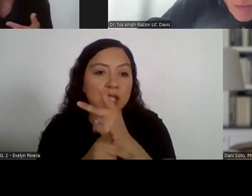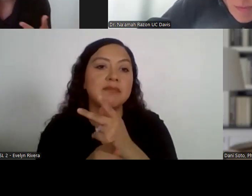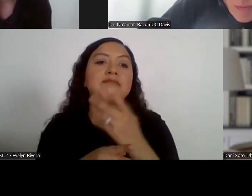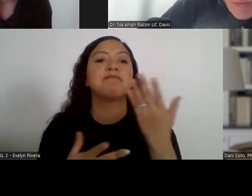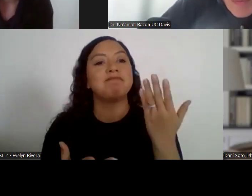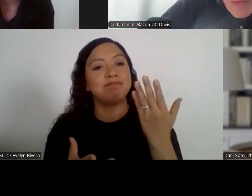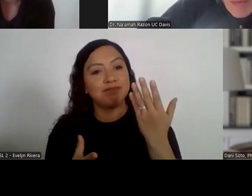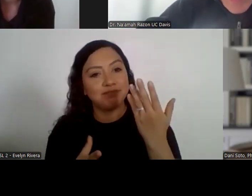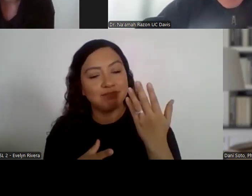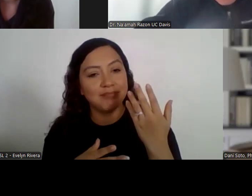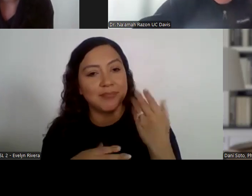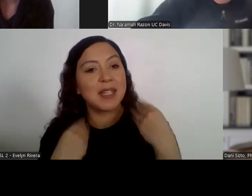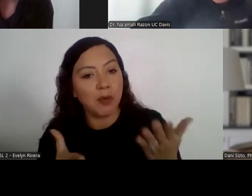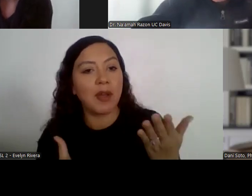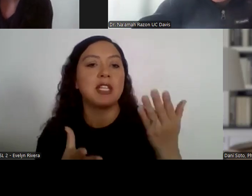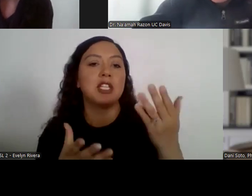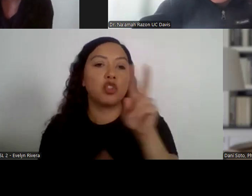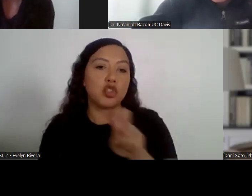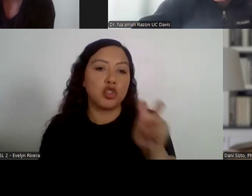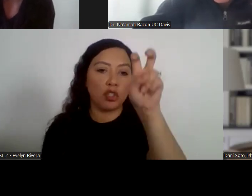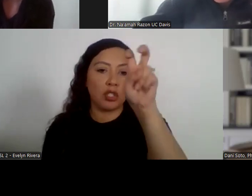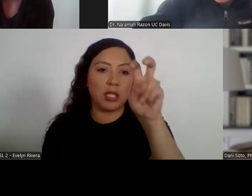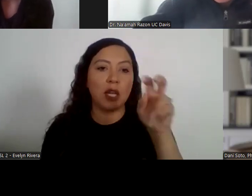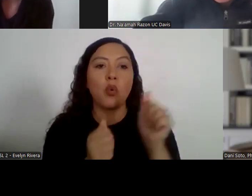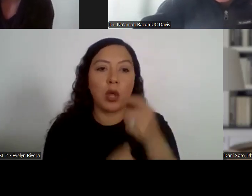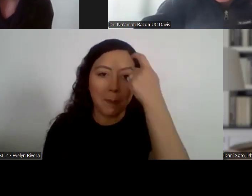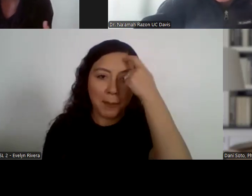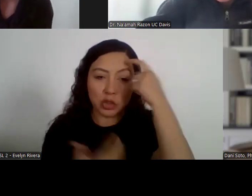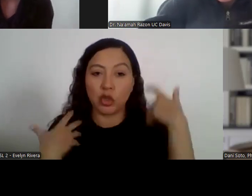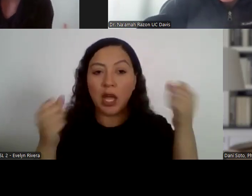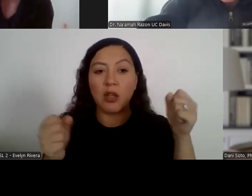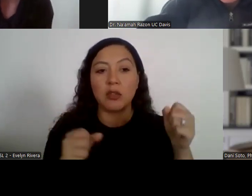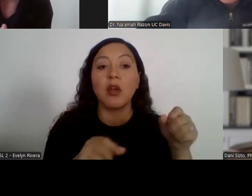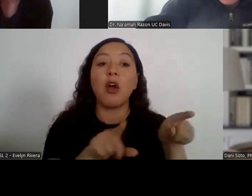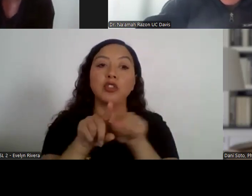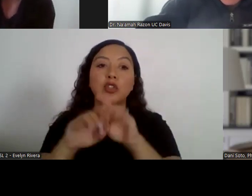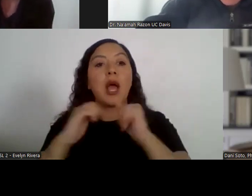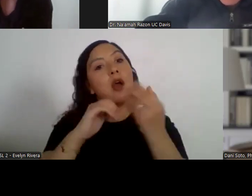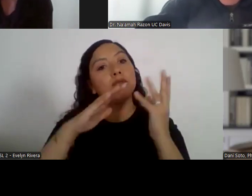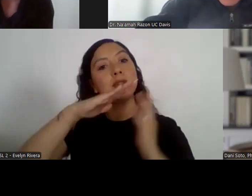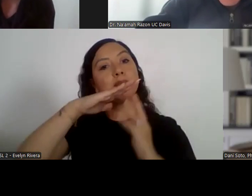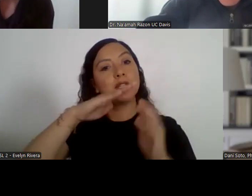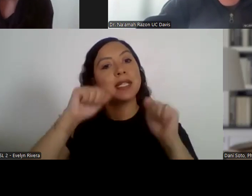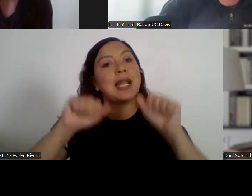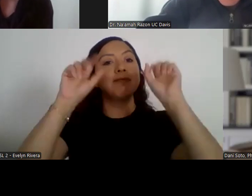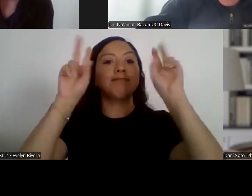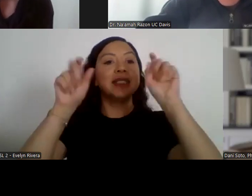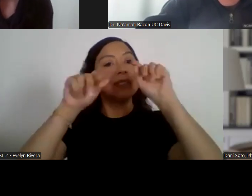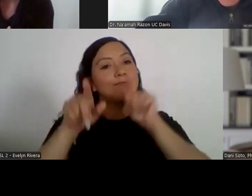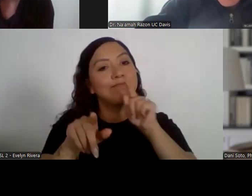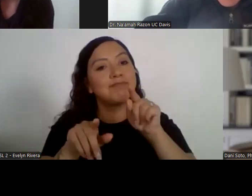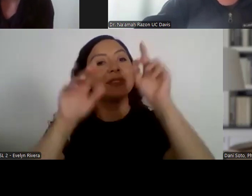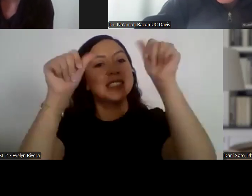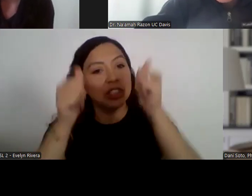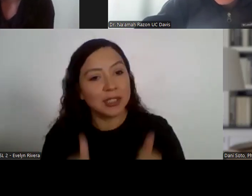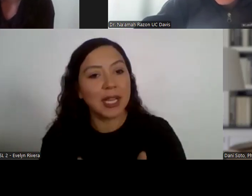kind of can, and, the mental health impacts of immigration can shape people's experiences, moving through a diagnosis in